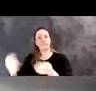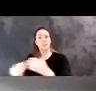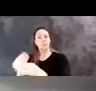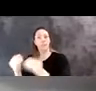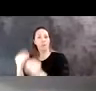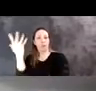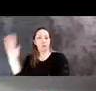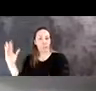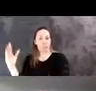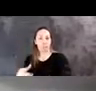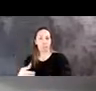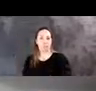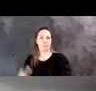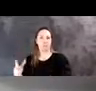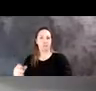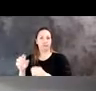carbon.